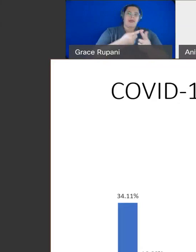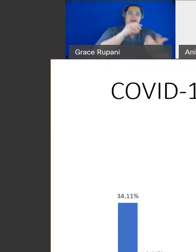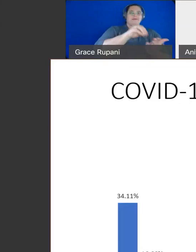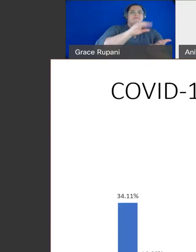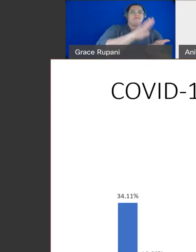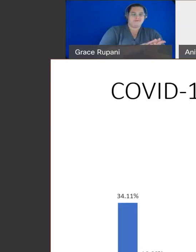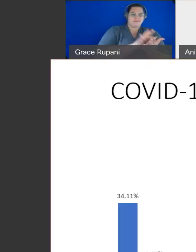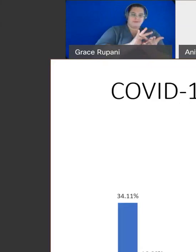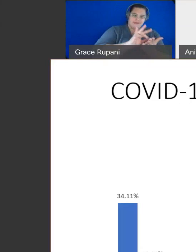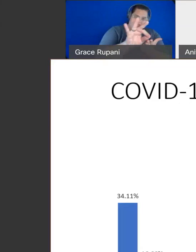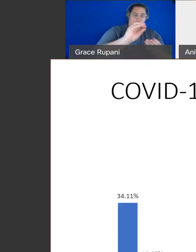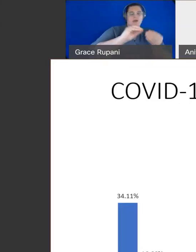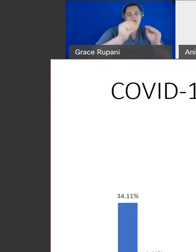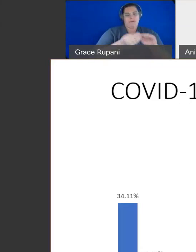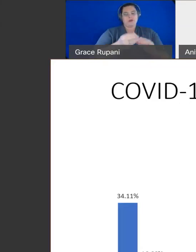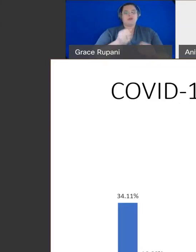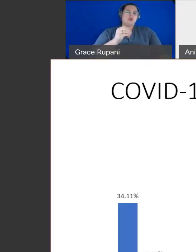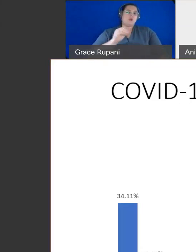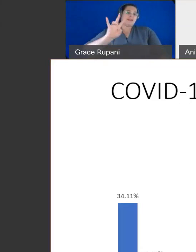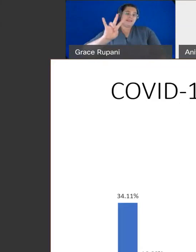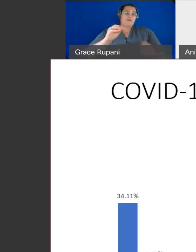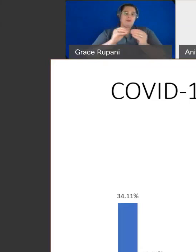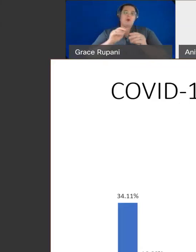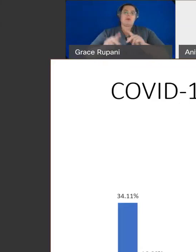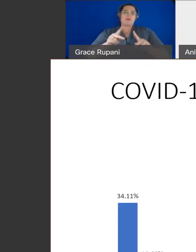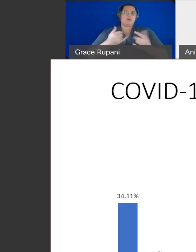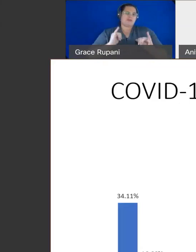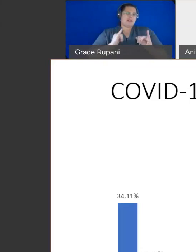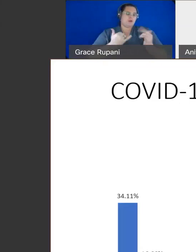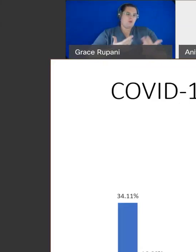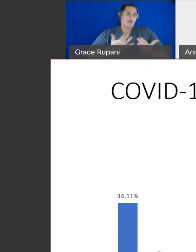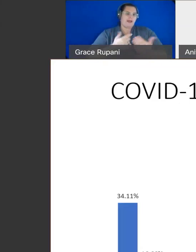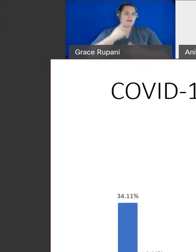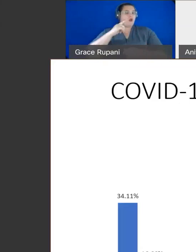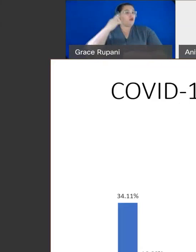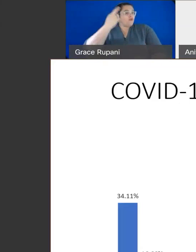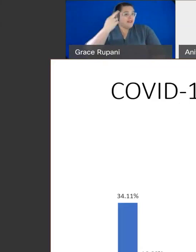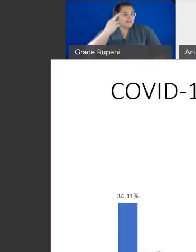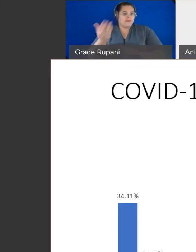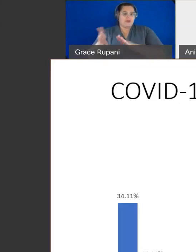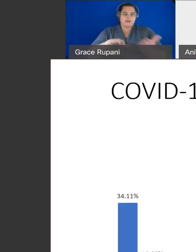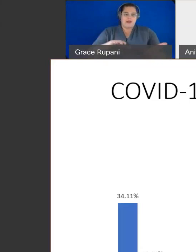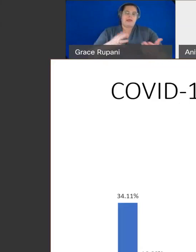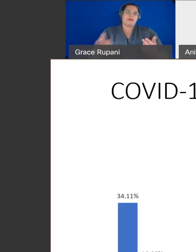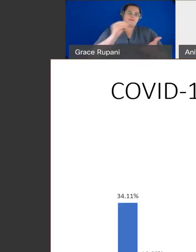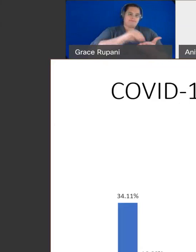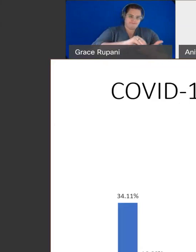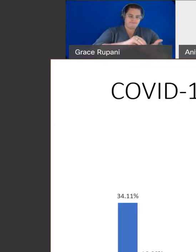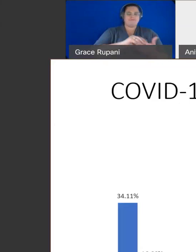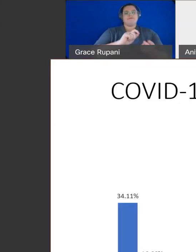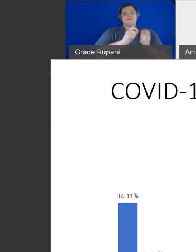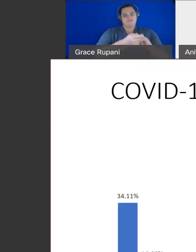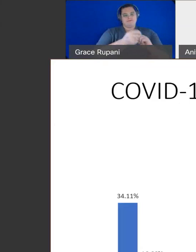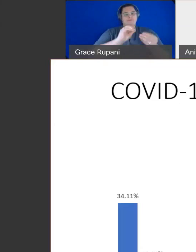waiting for the determination from OCME about that cause of death. So in ResHab, there's no distinction between the two. We've